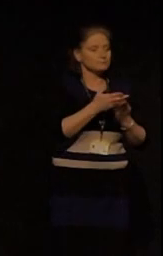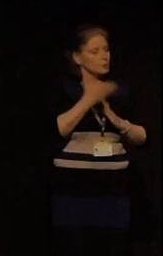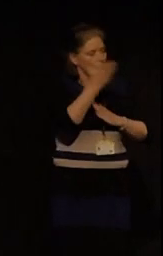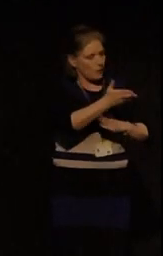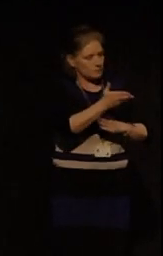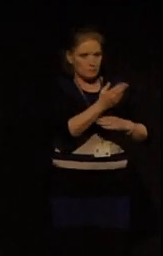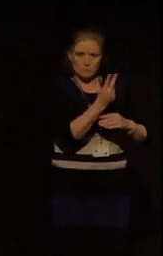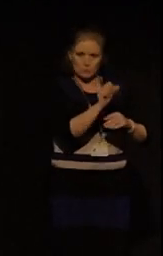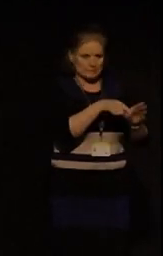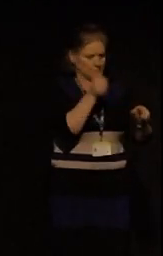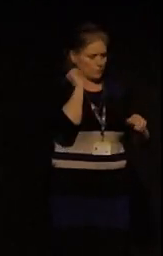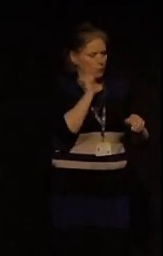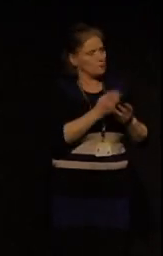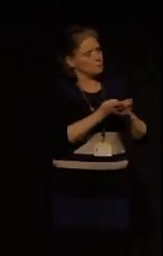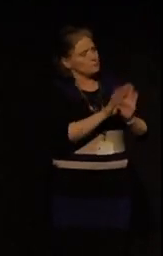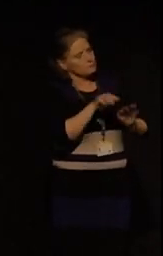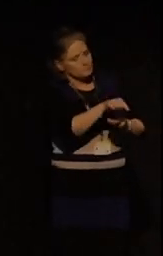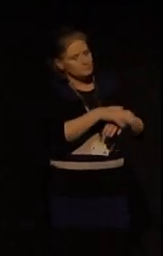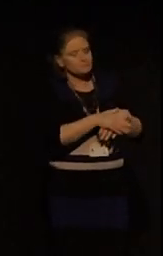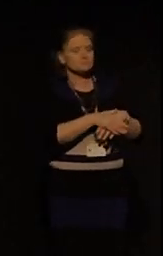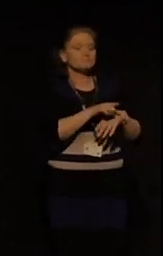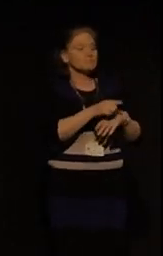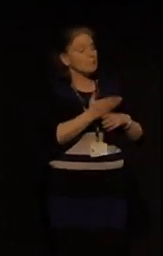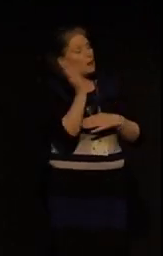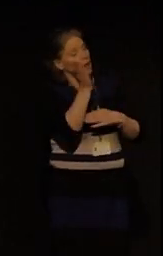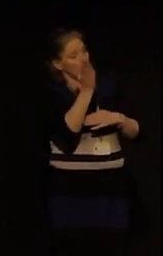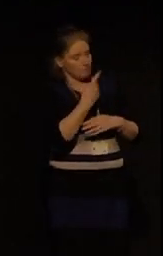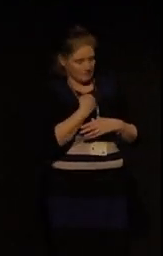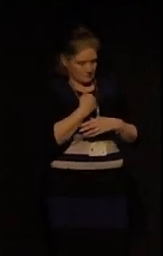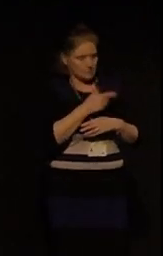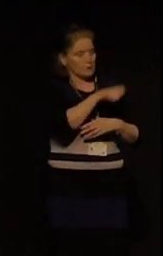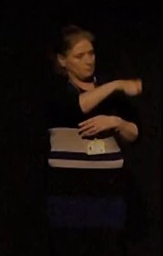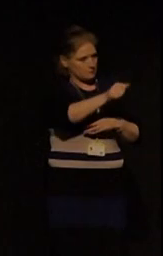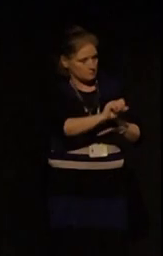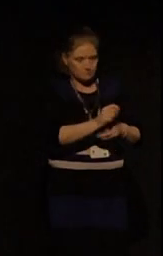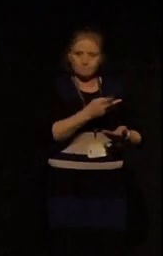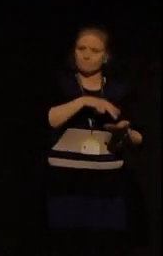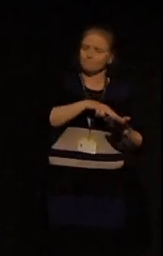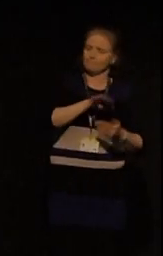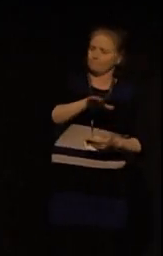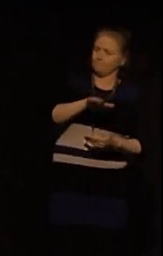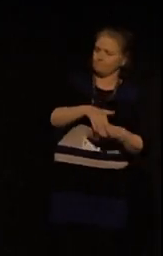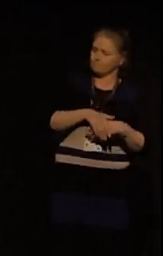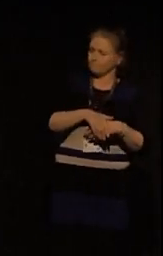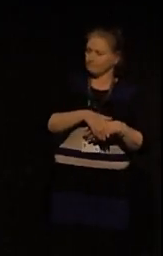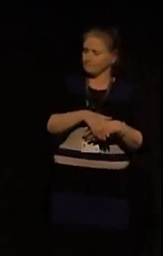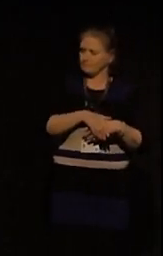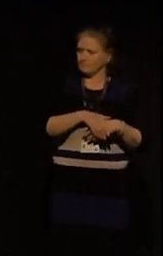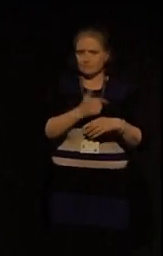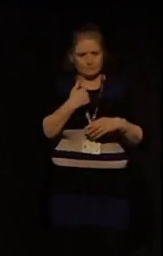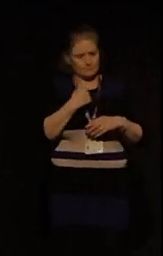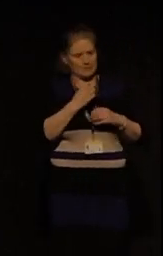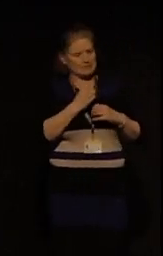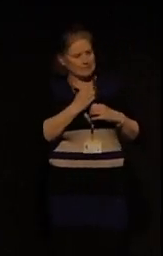and as I got done giving my talk there, some of the patients got up and said, "Dr. Salvi, when I clench down on